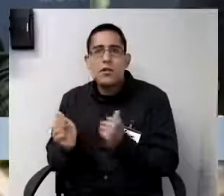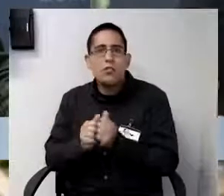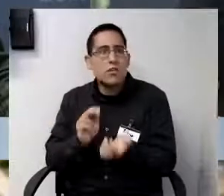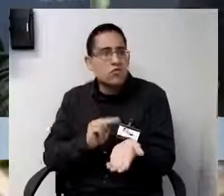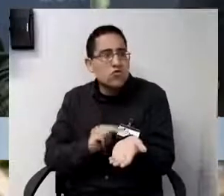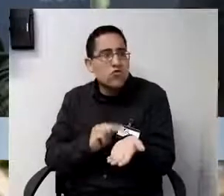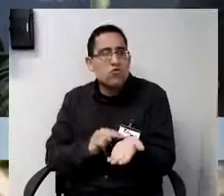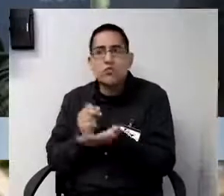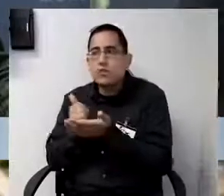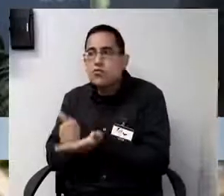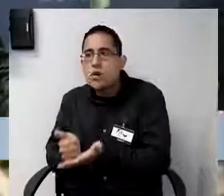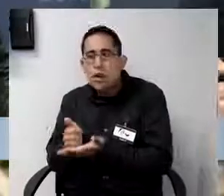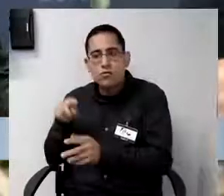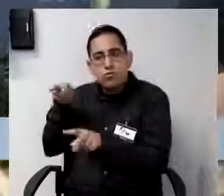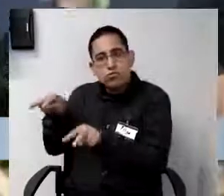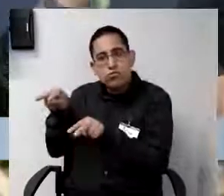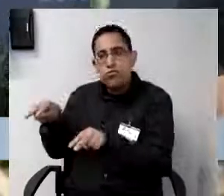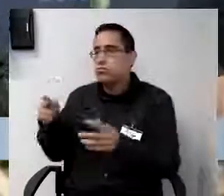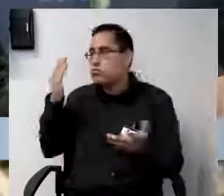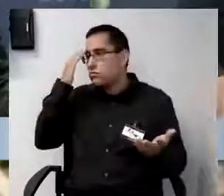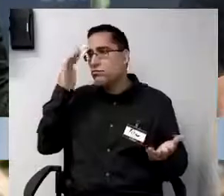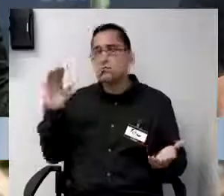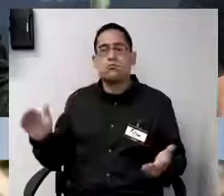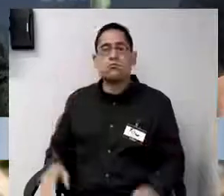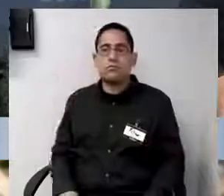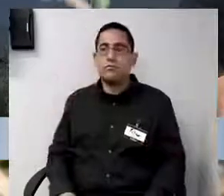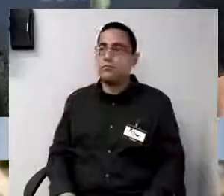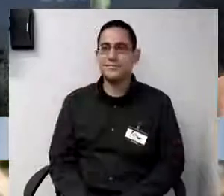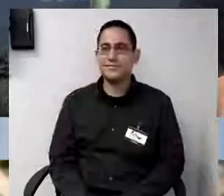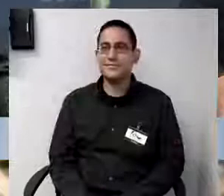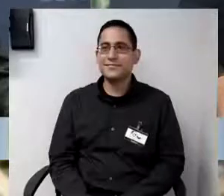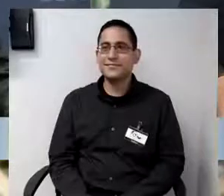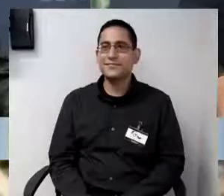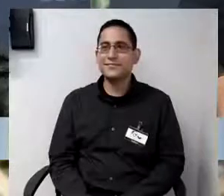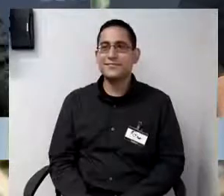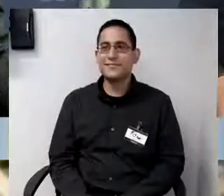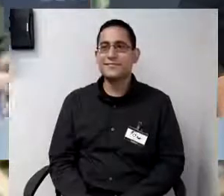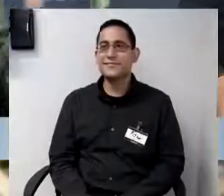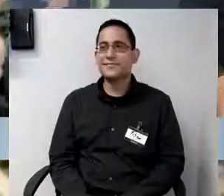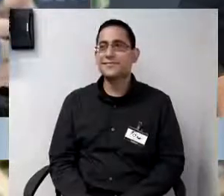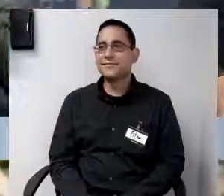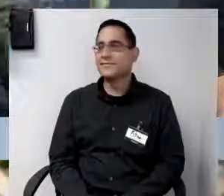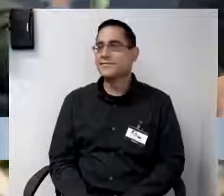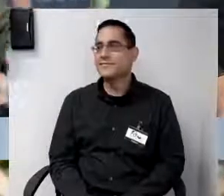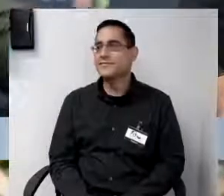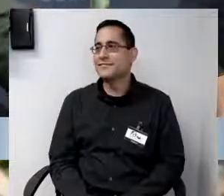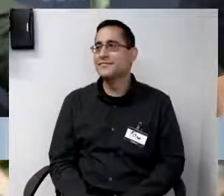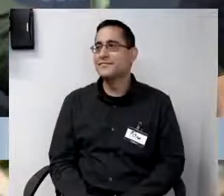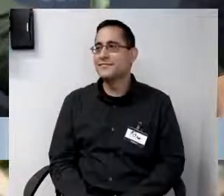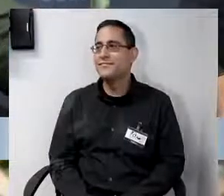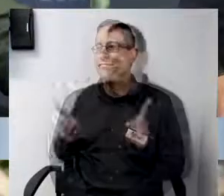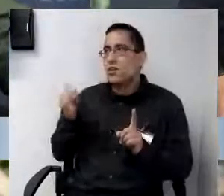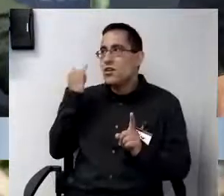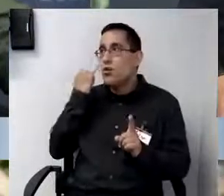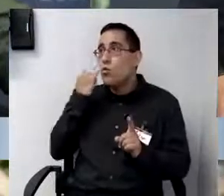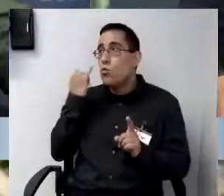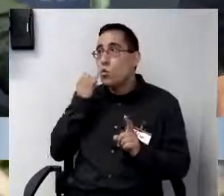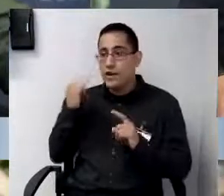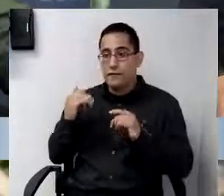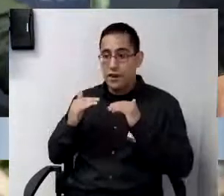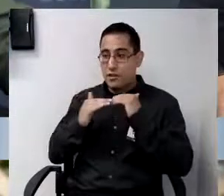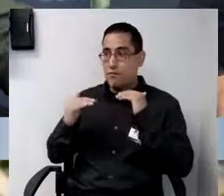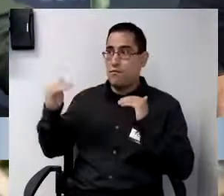most. So this is probably a stupid question, but what if you pass that mark of staffed